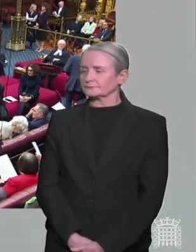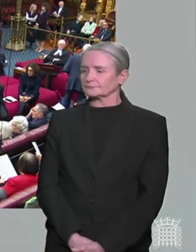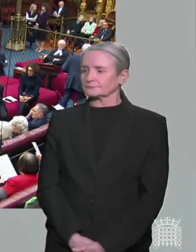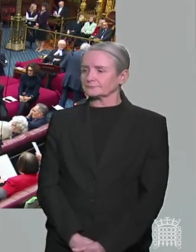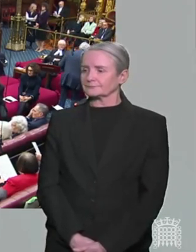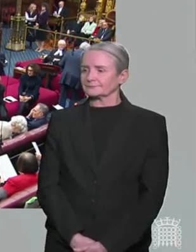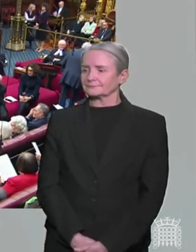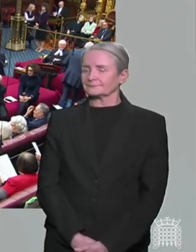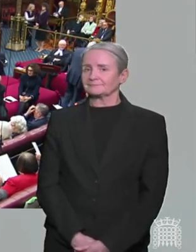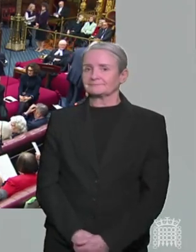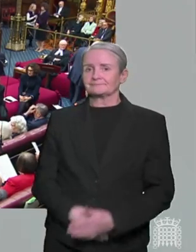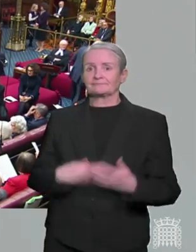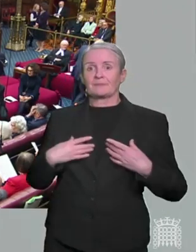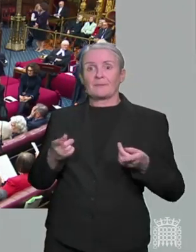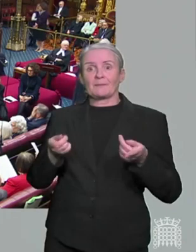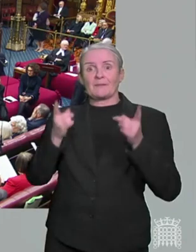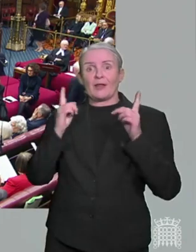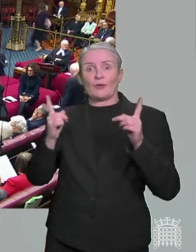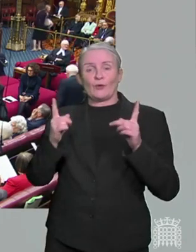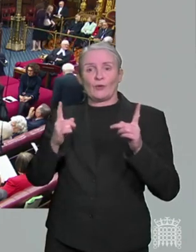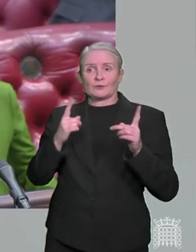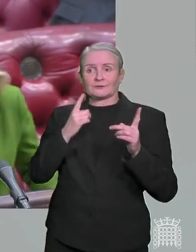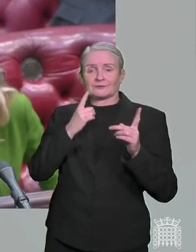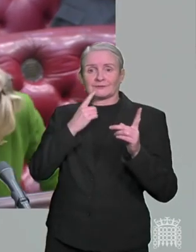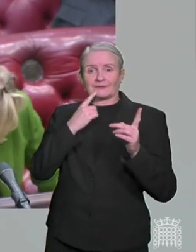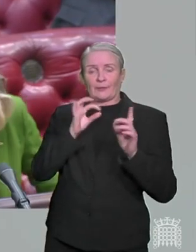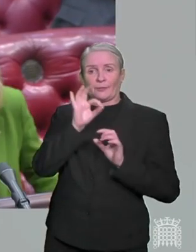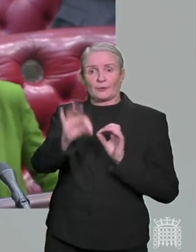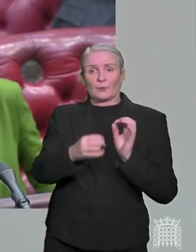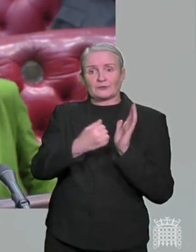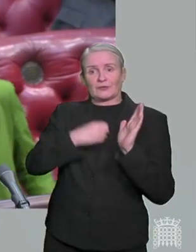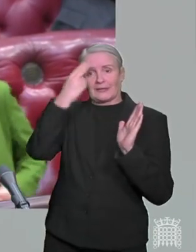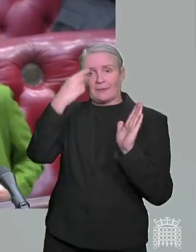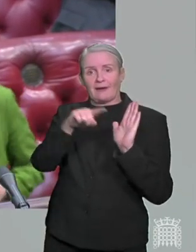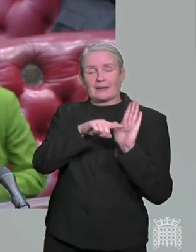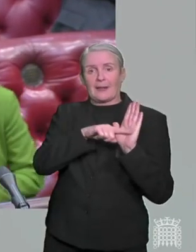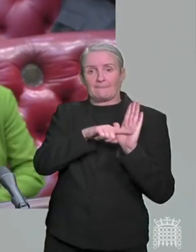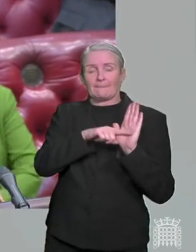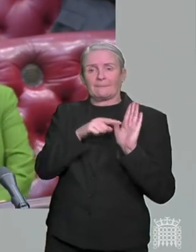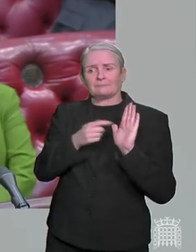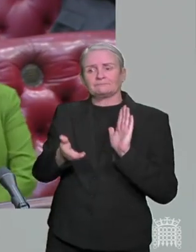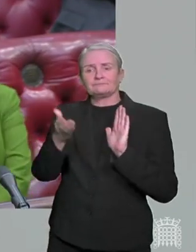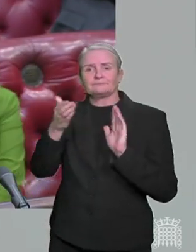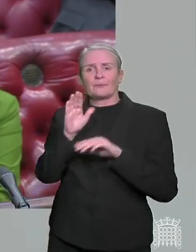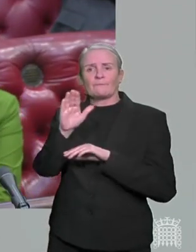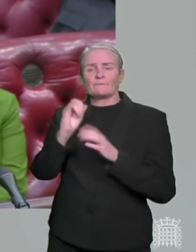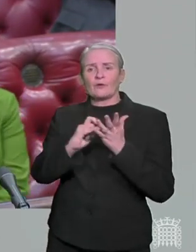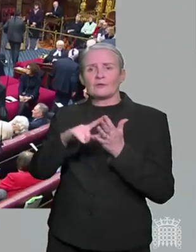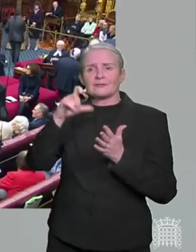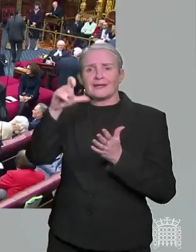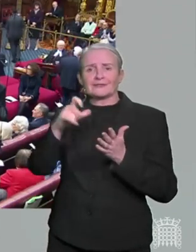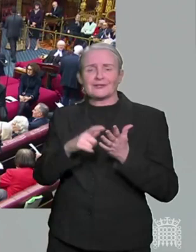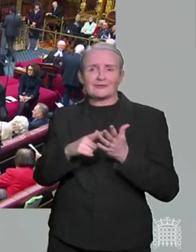My Lords, I beg leave to ask the question standing in my name on the order paper and give the Foreign Secretary time to